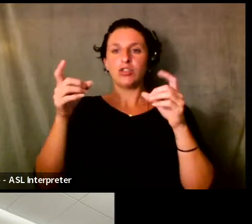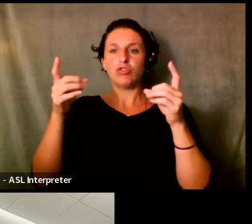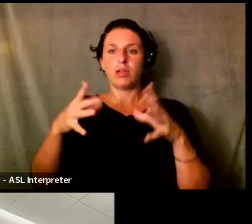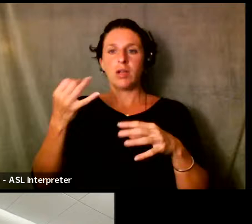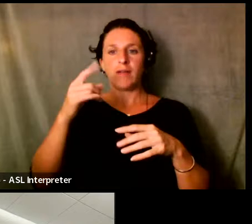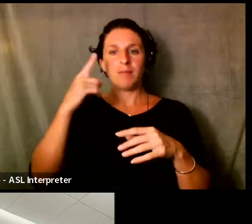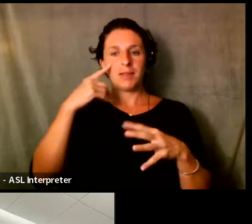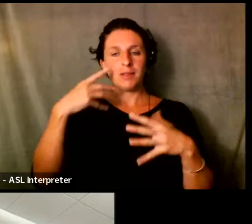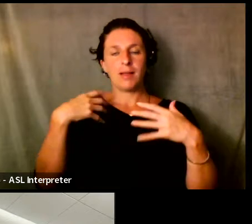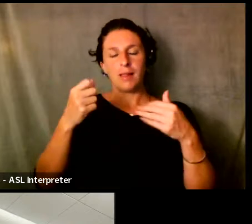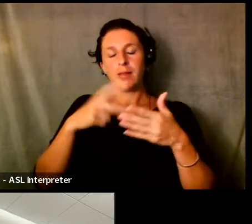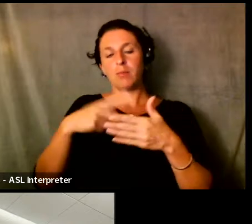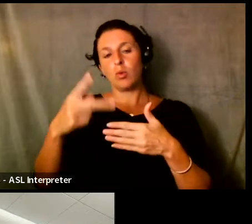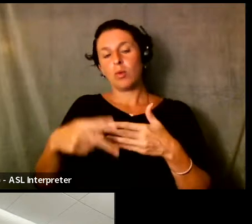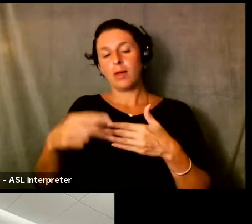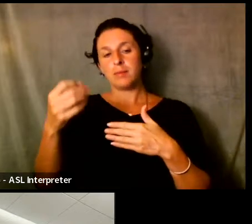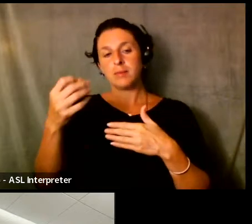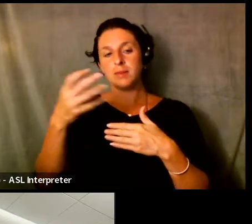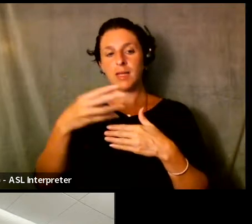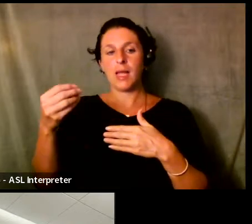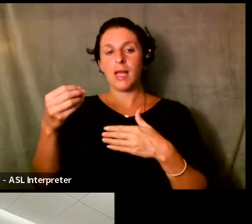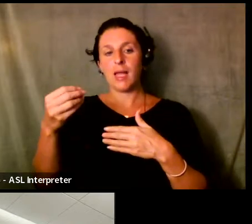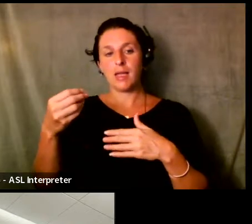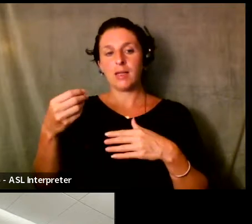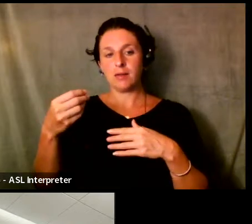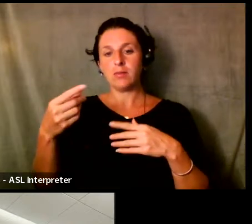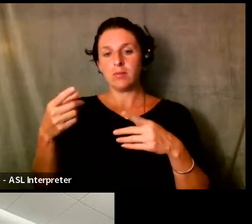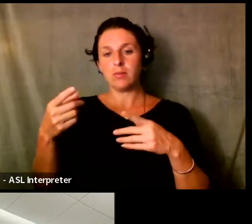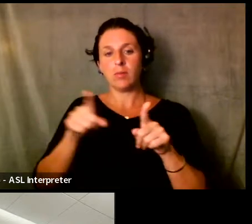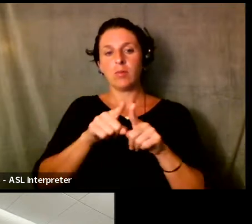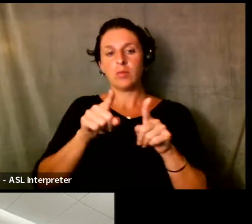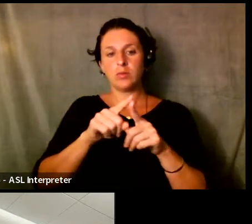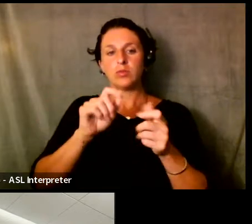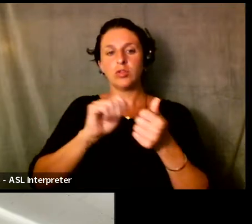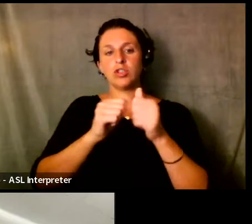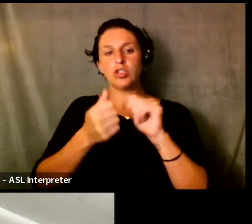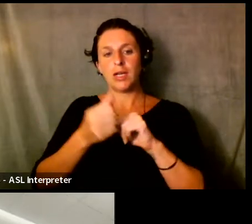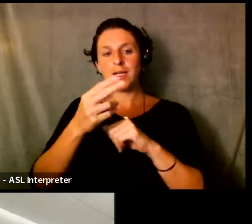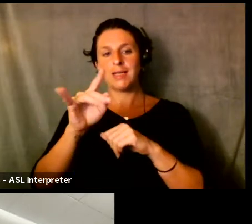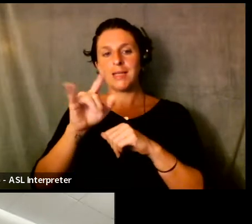health programs. And along with the change in title would be the